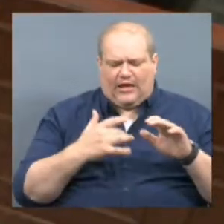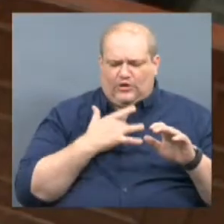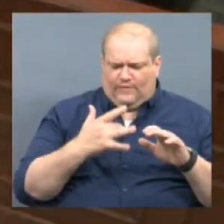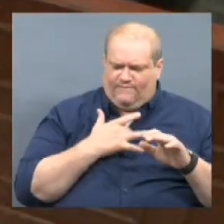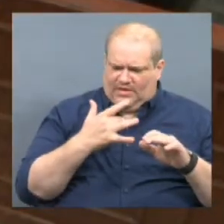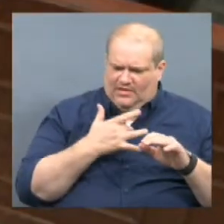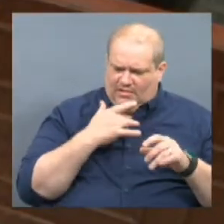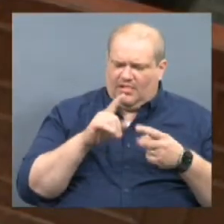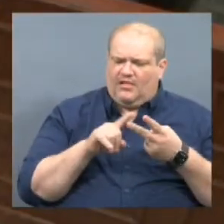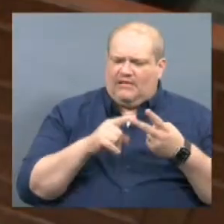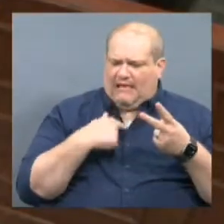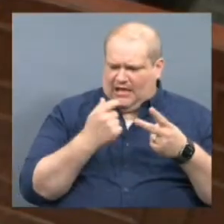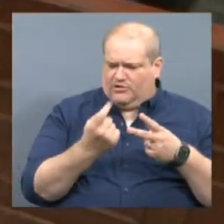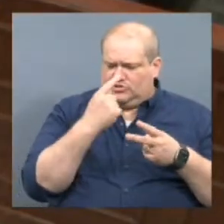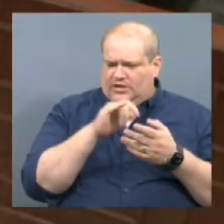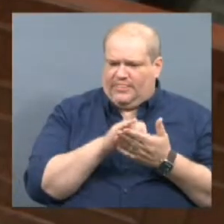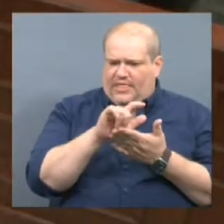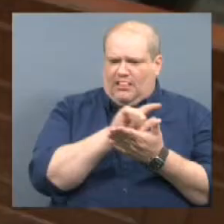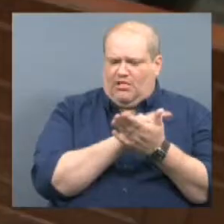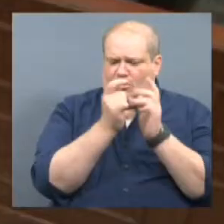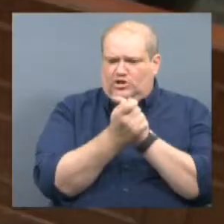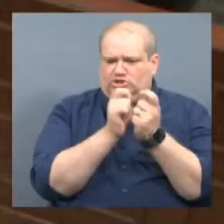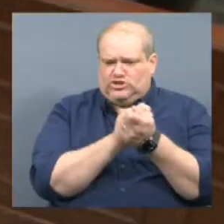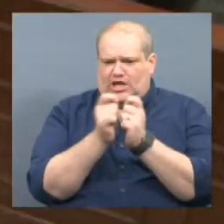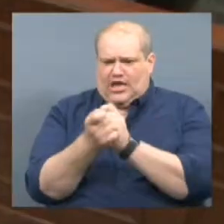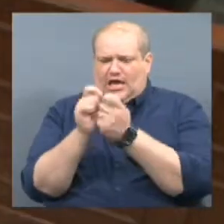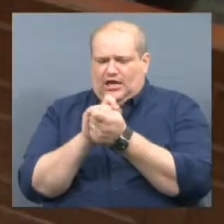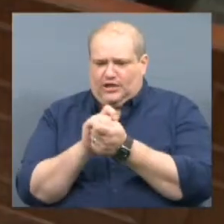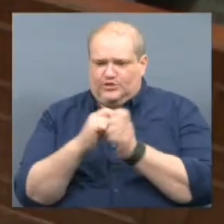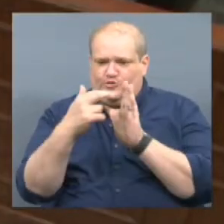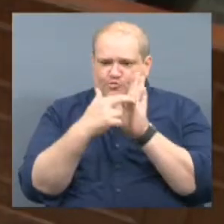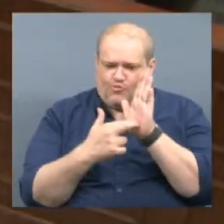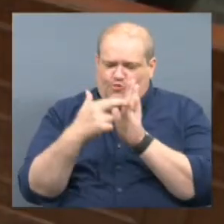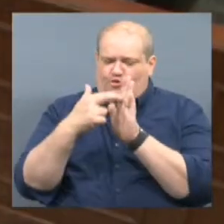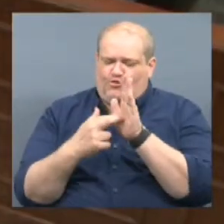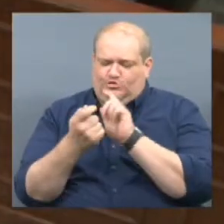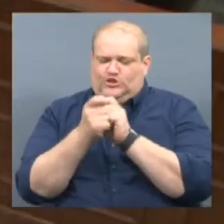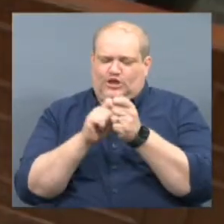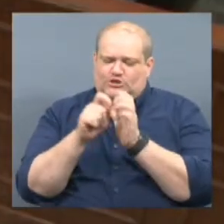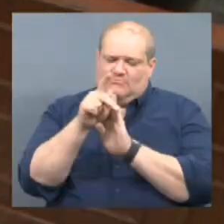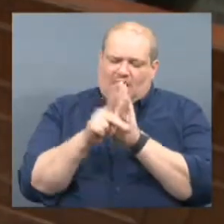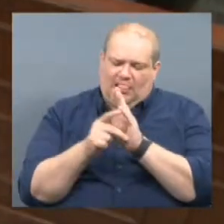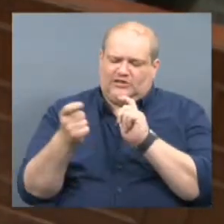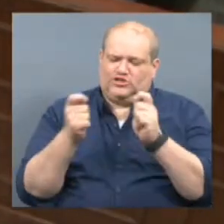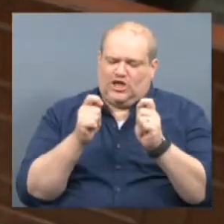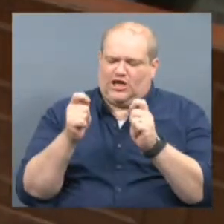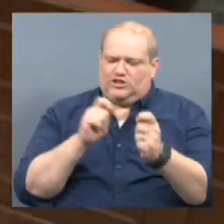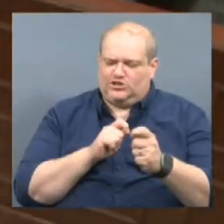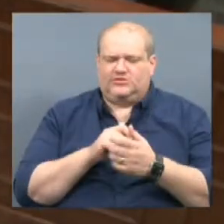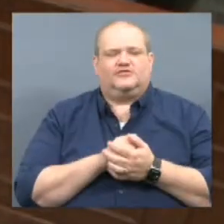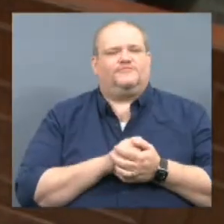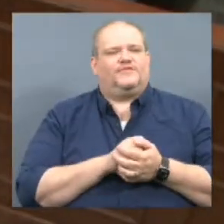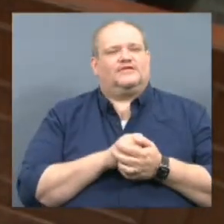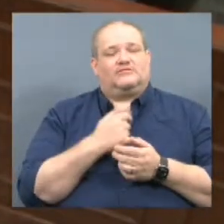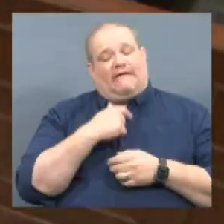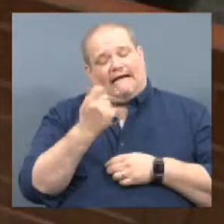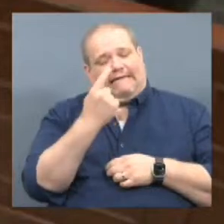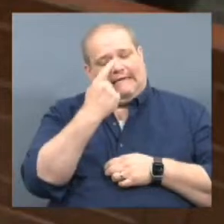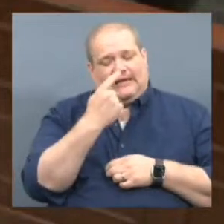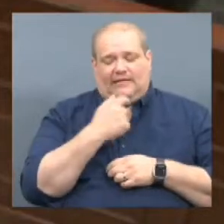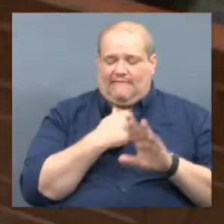Mr. Barden, and I understand that laws change, you know, regulations change, policies change. So I get it.